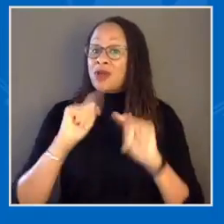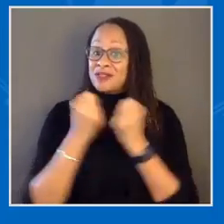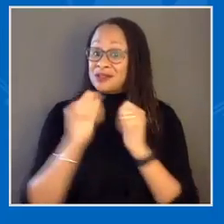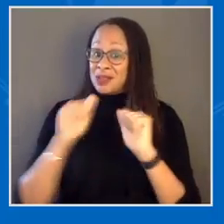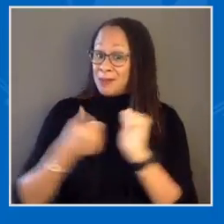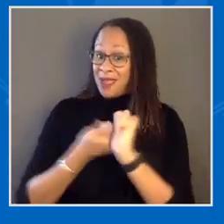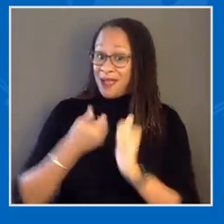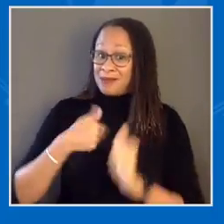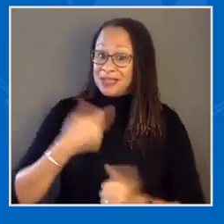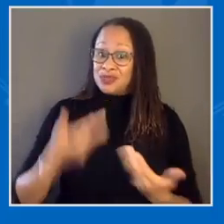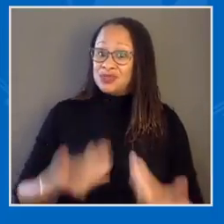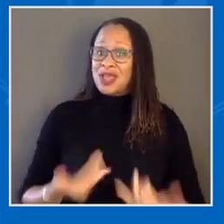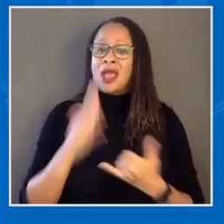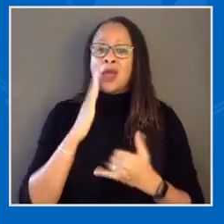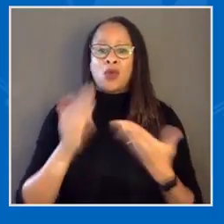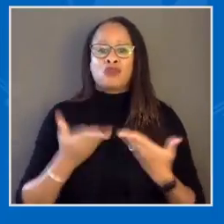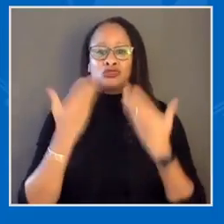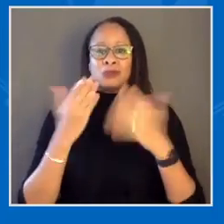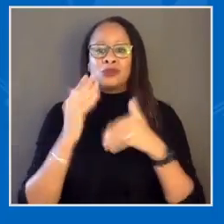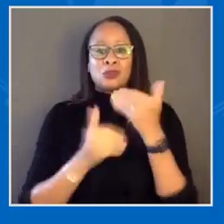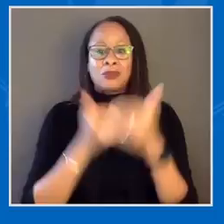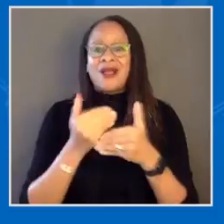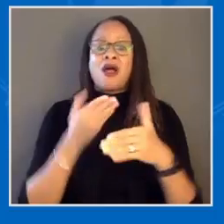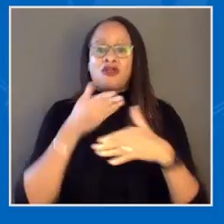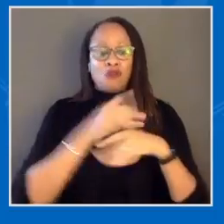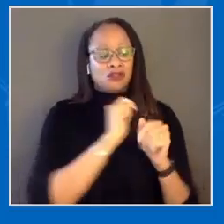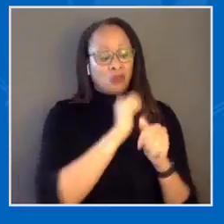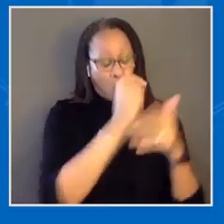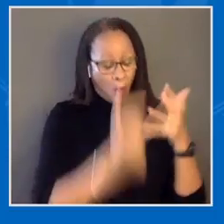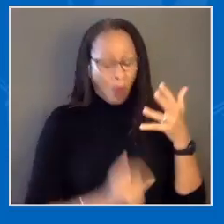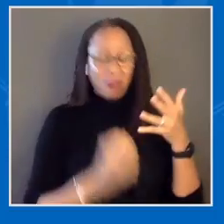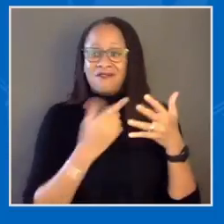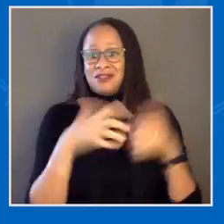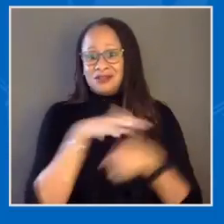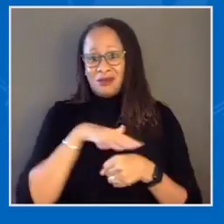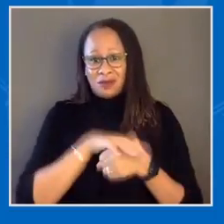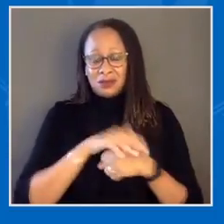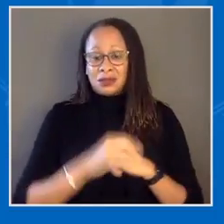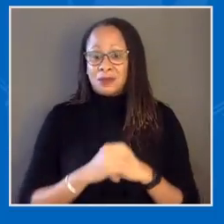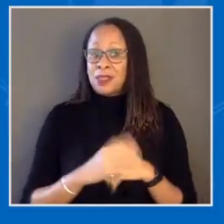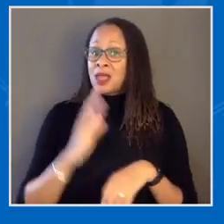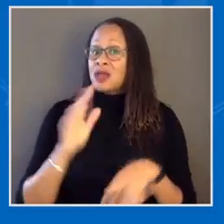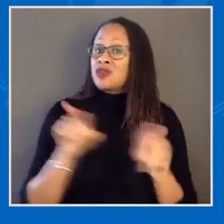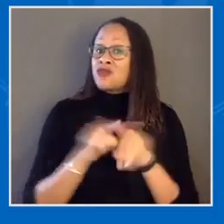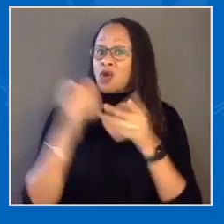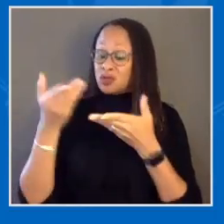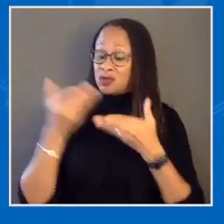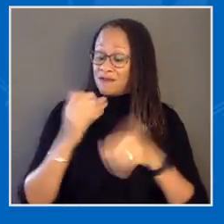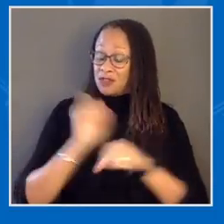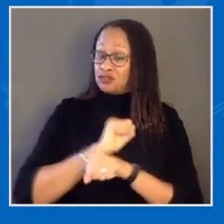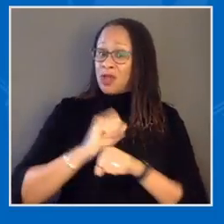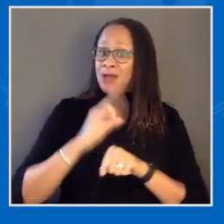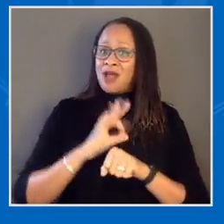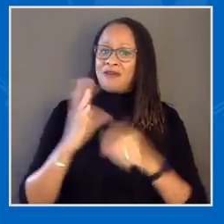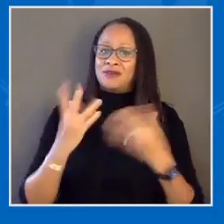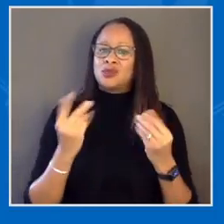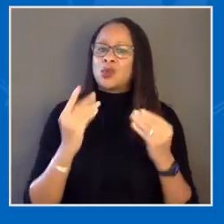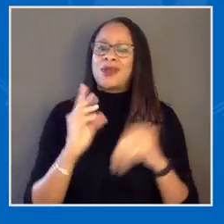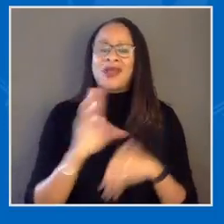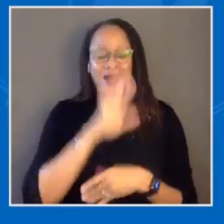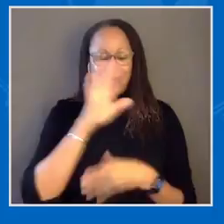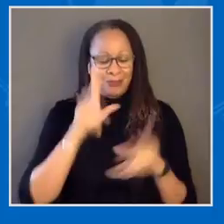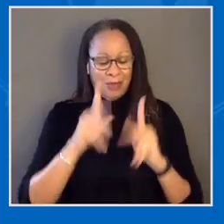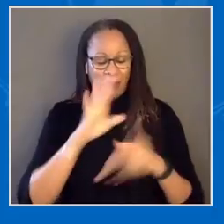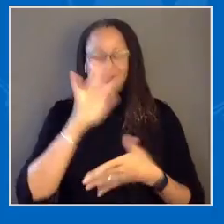will contribute to progress across all of these fronts. You have also tasked us with putting people at the center of our foreign